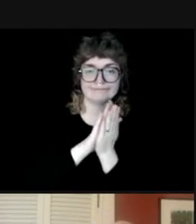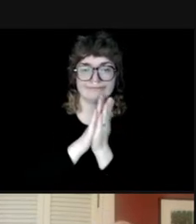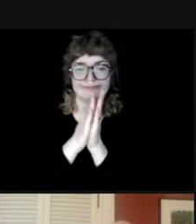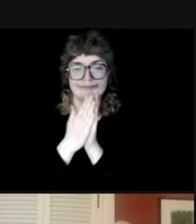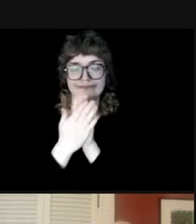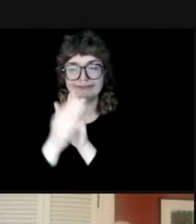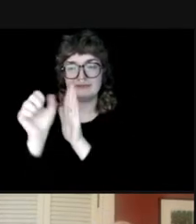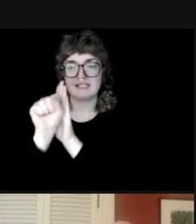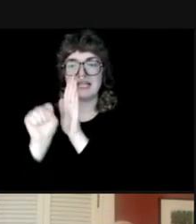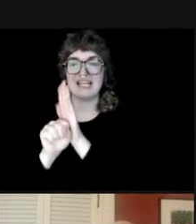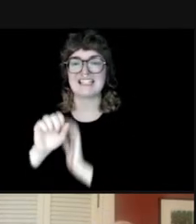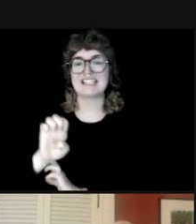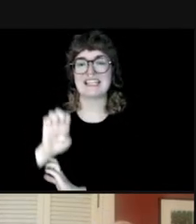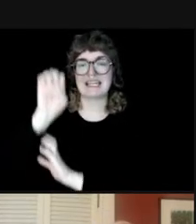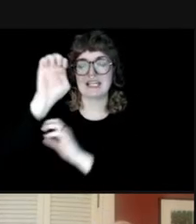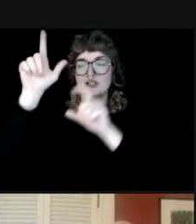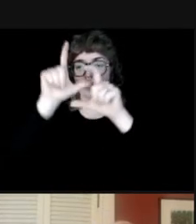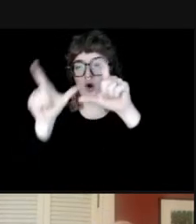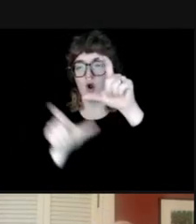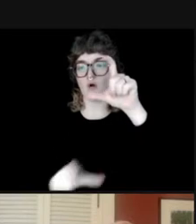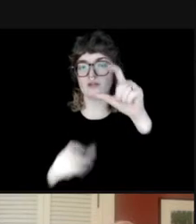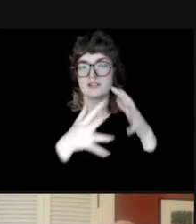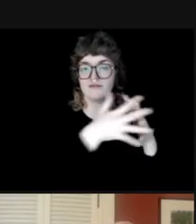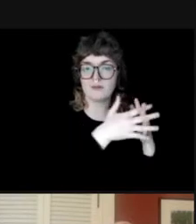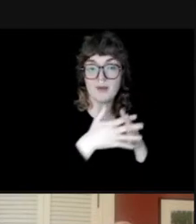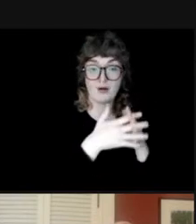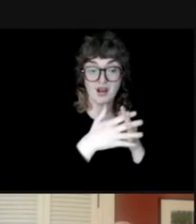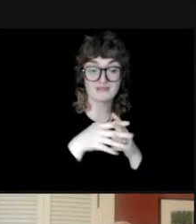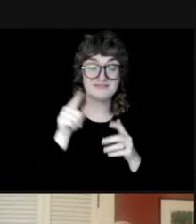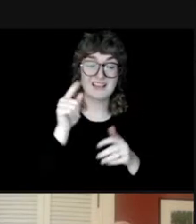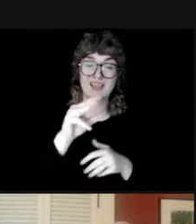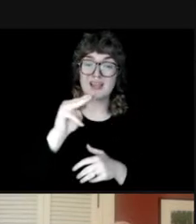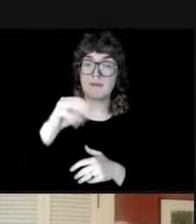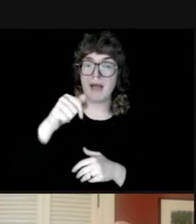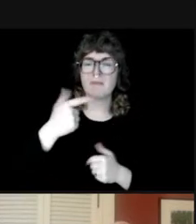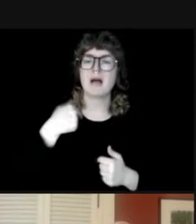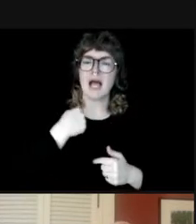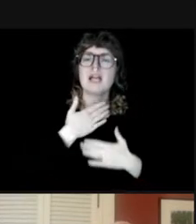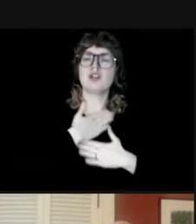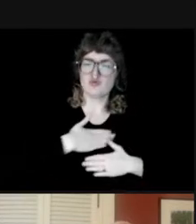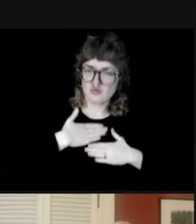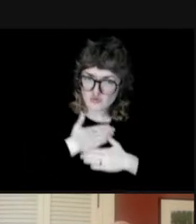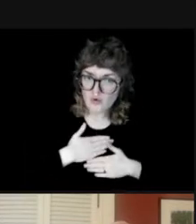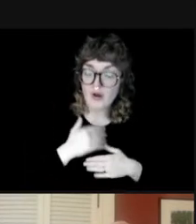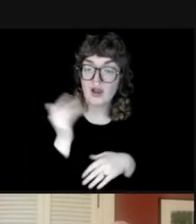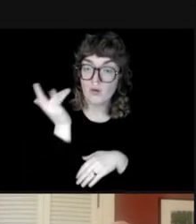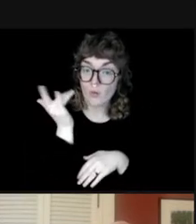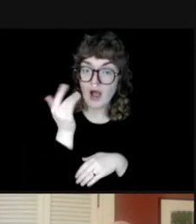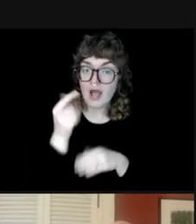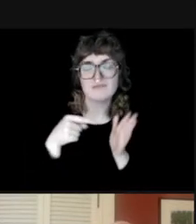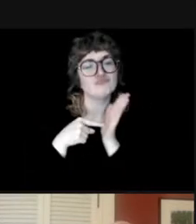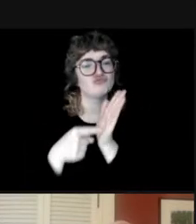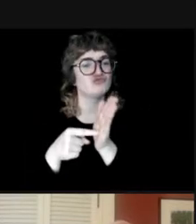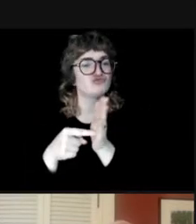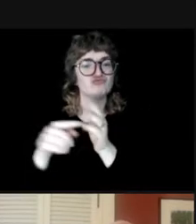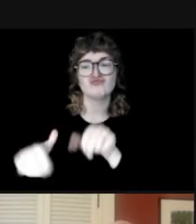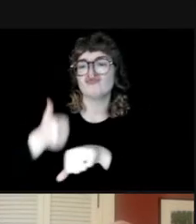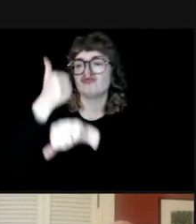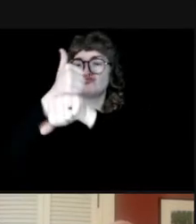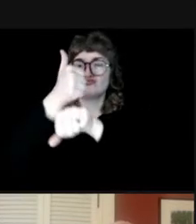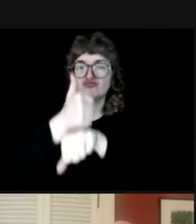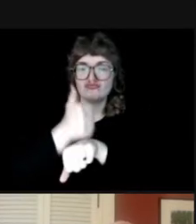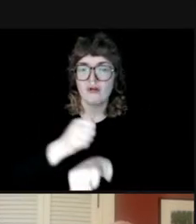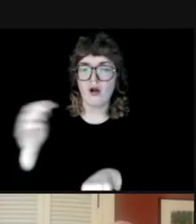east coast. I really like this map because it shows the settlements hanging on the east coast